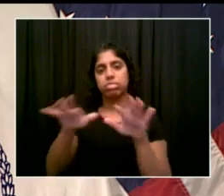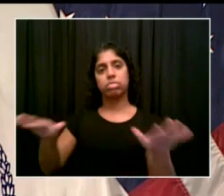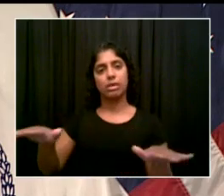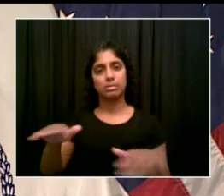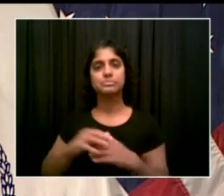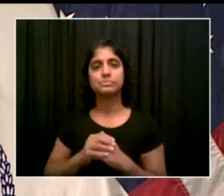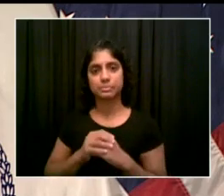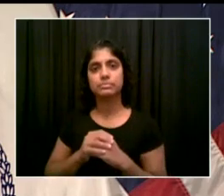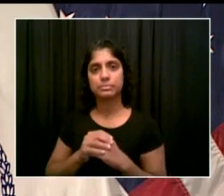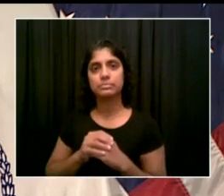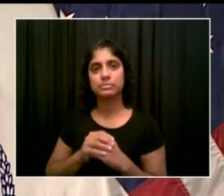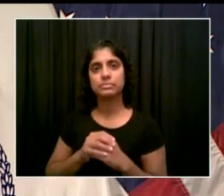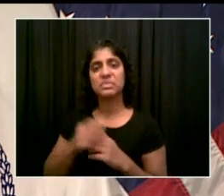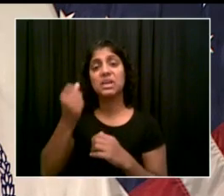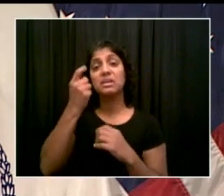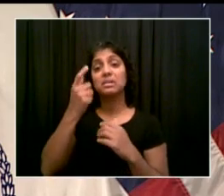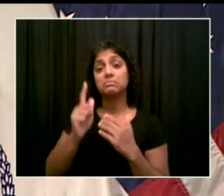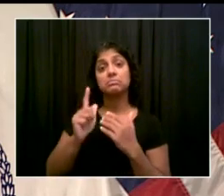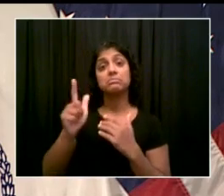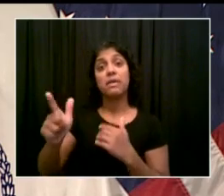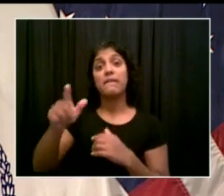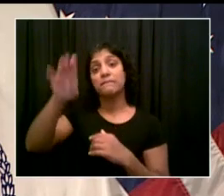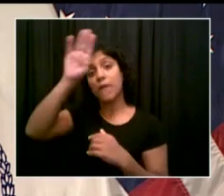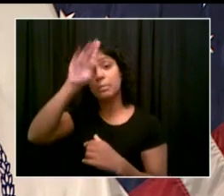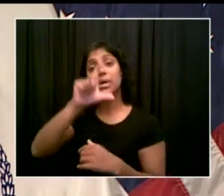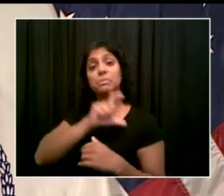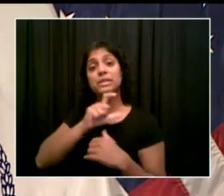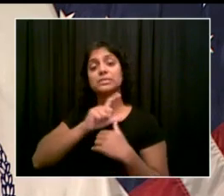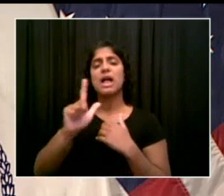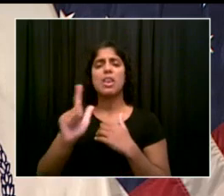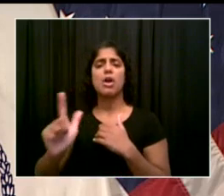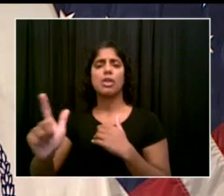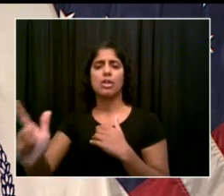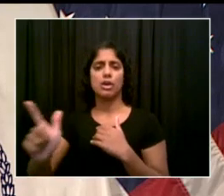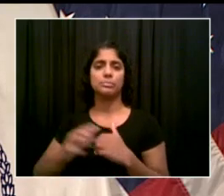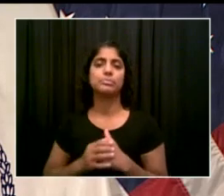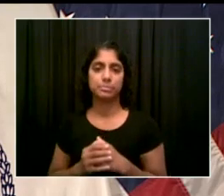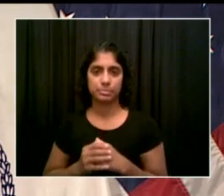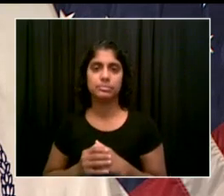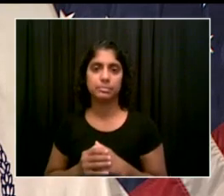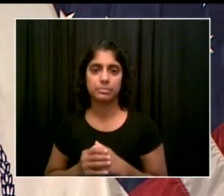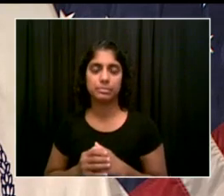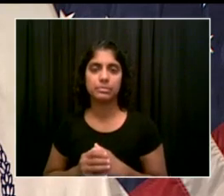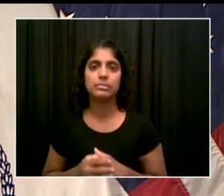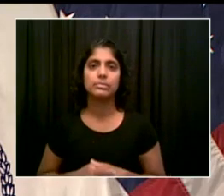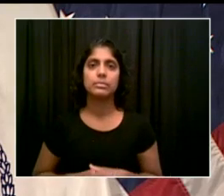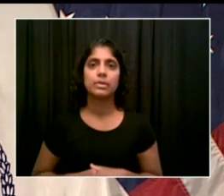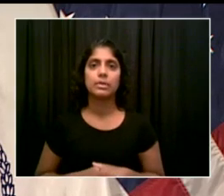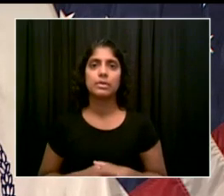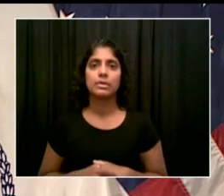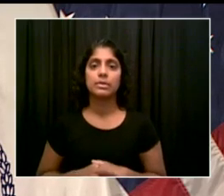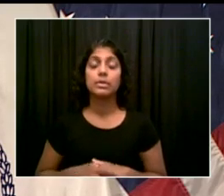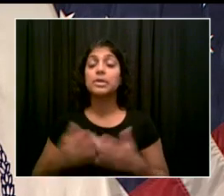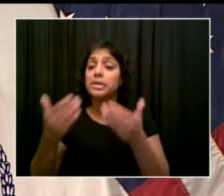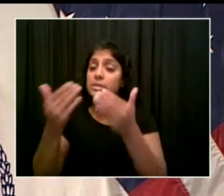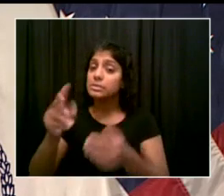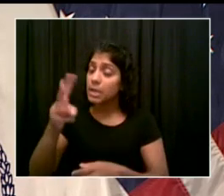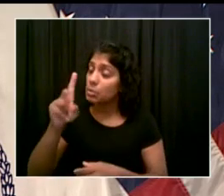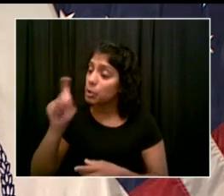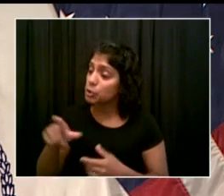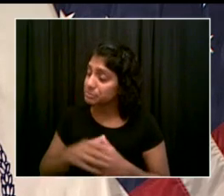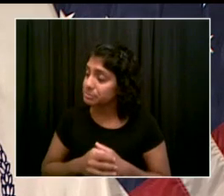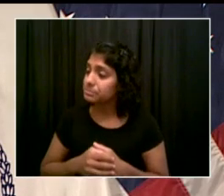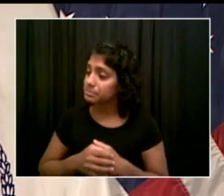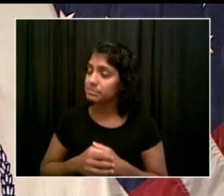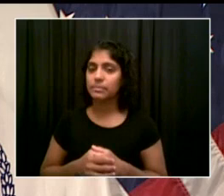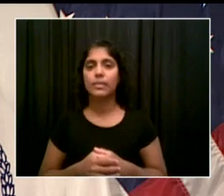Thank you. And you're probably tired of me asking this, but I'm curious, what would it take for the city to move back toward an indoor